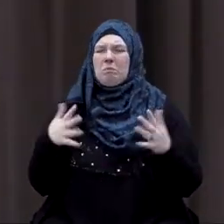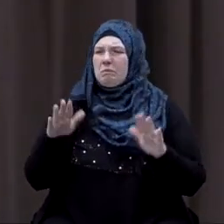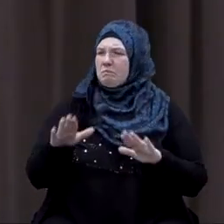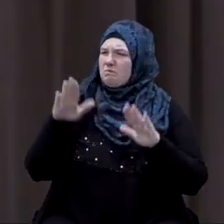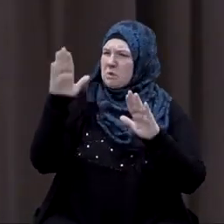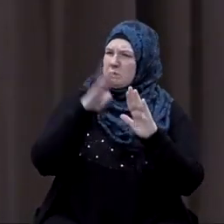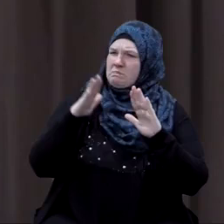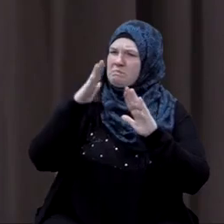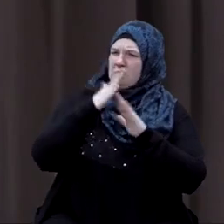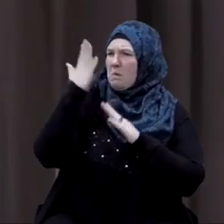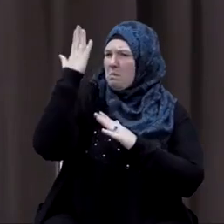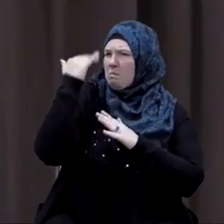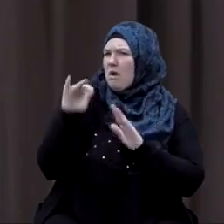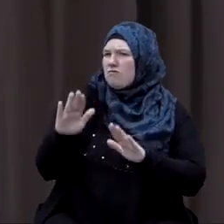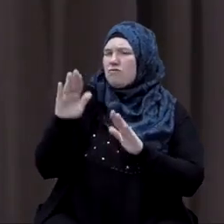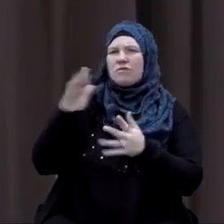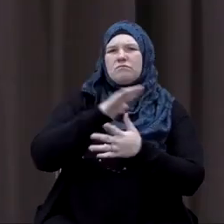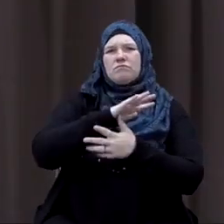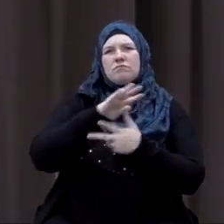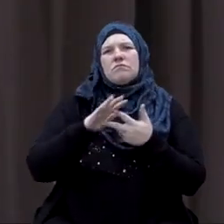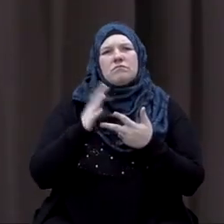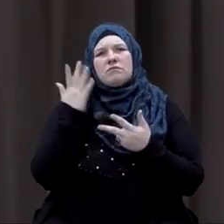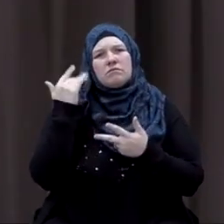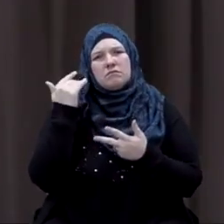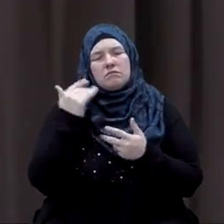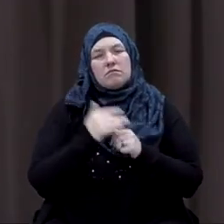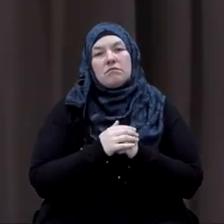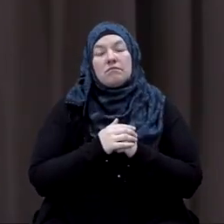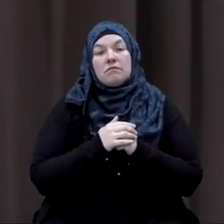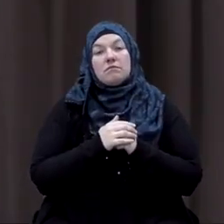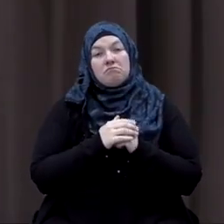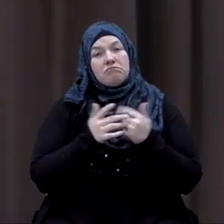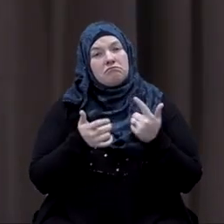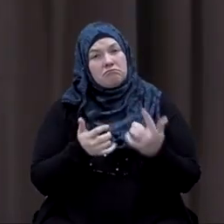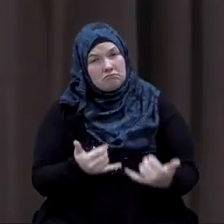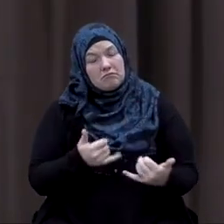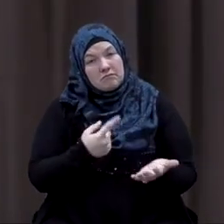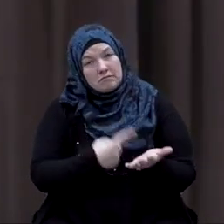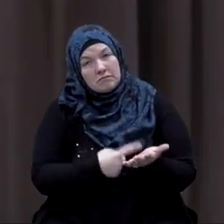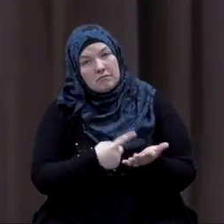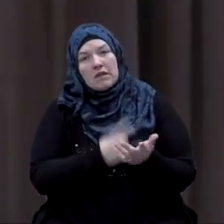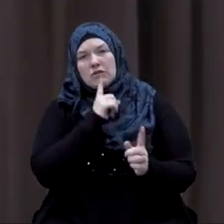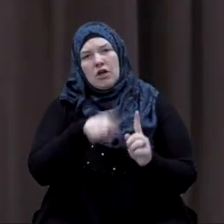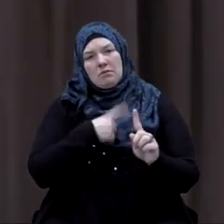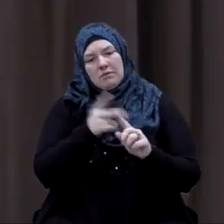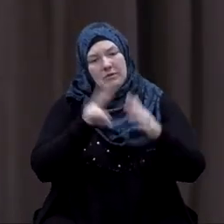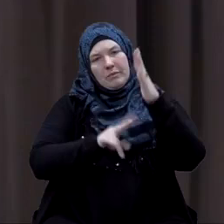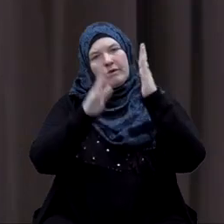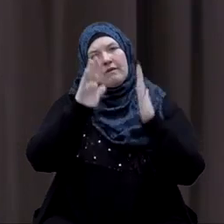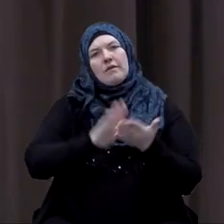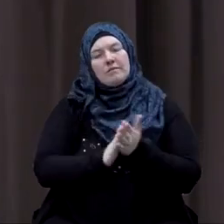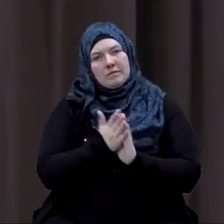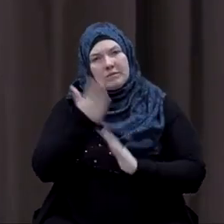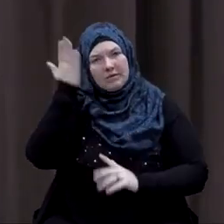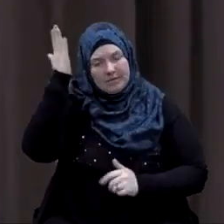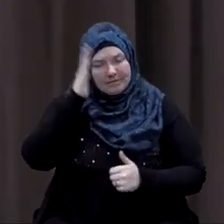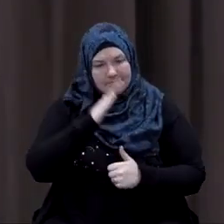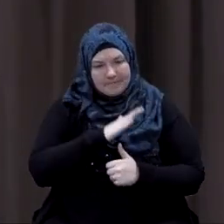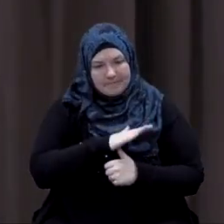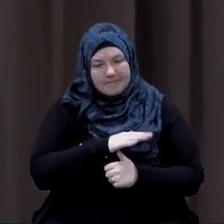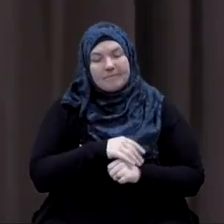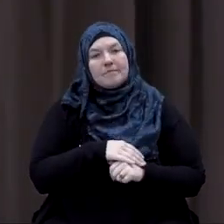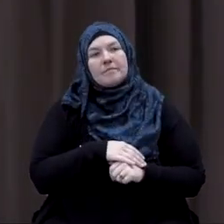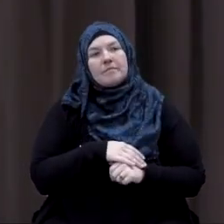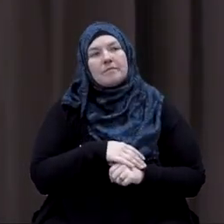those generations? Let us talk about the generation of the Prophet sallallahu alaihi wasallam. And